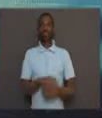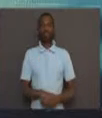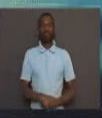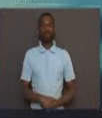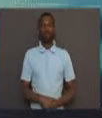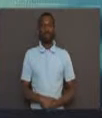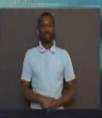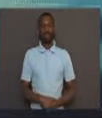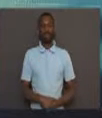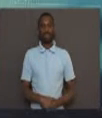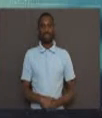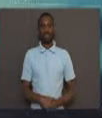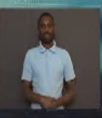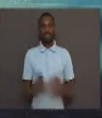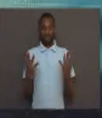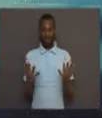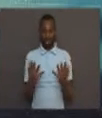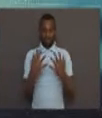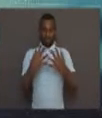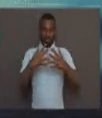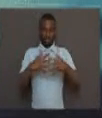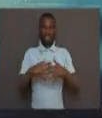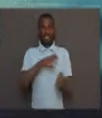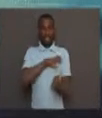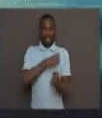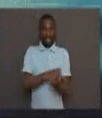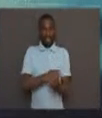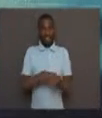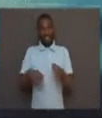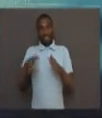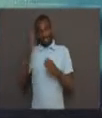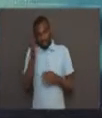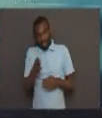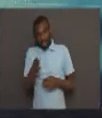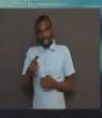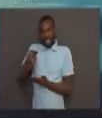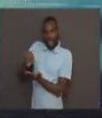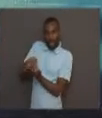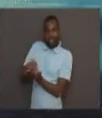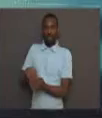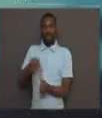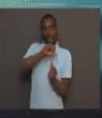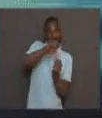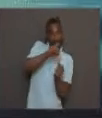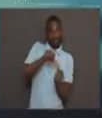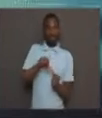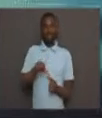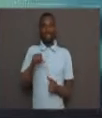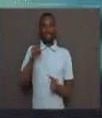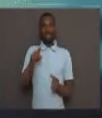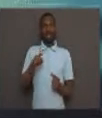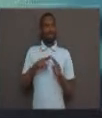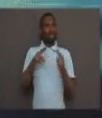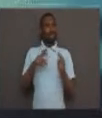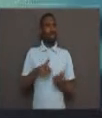The greater the binding energy per nucleon of an atom, the